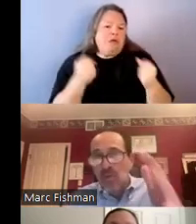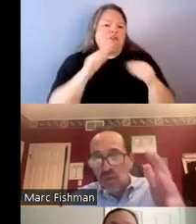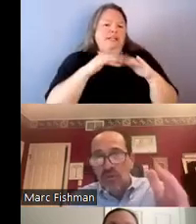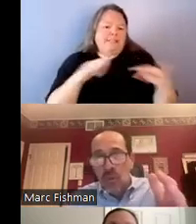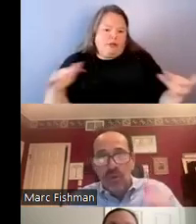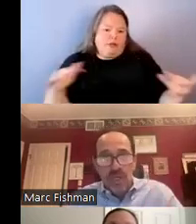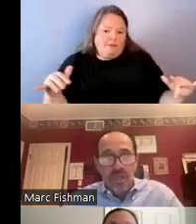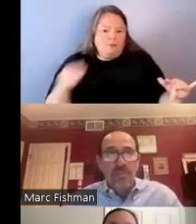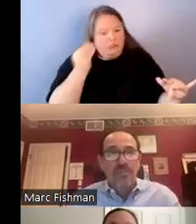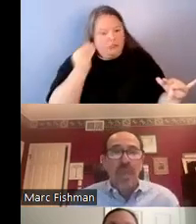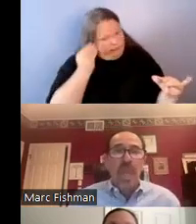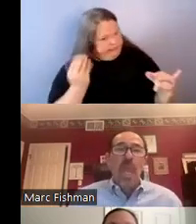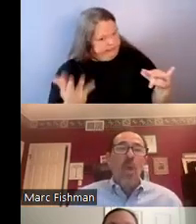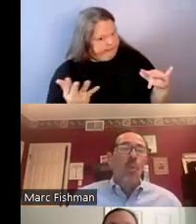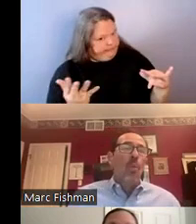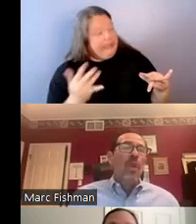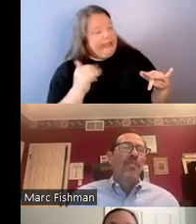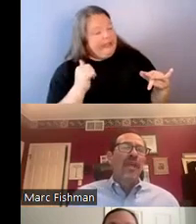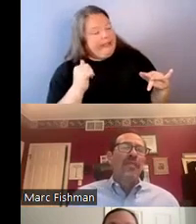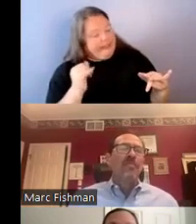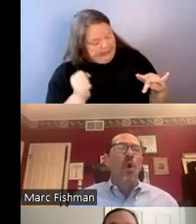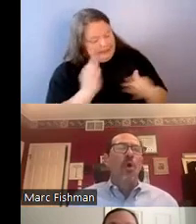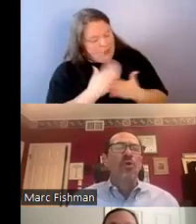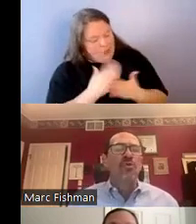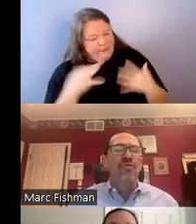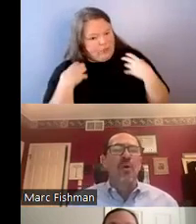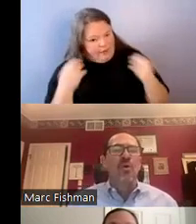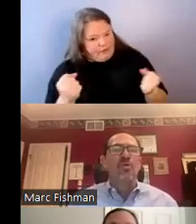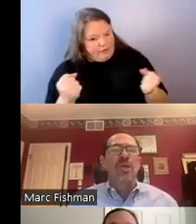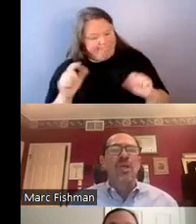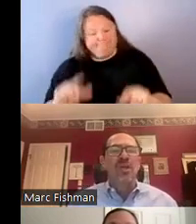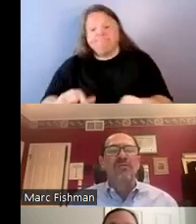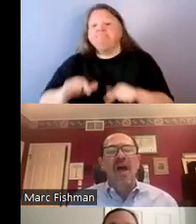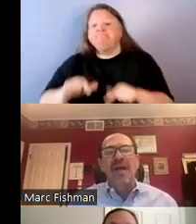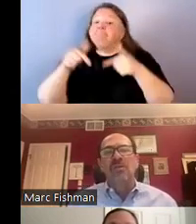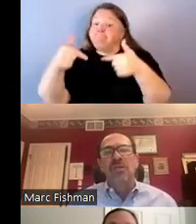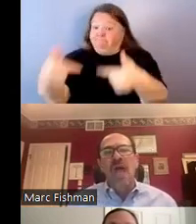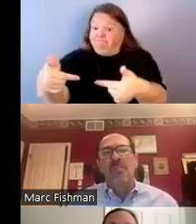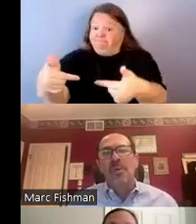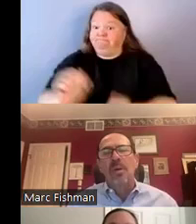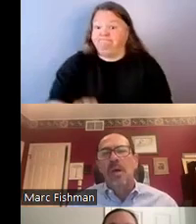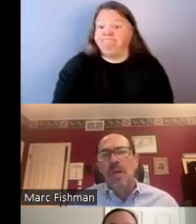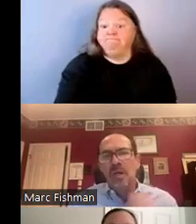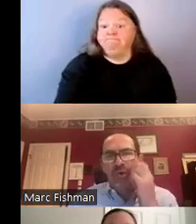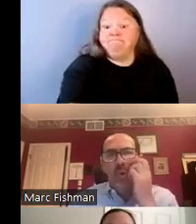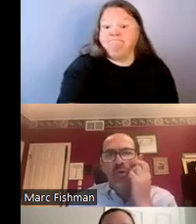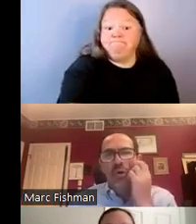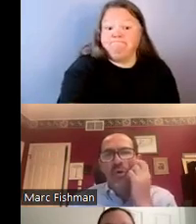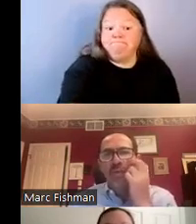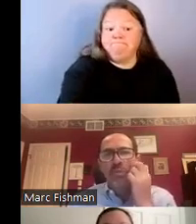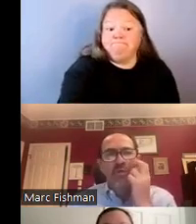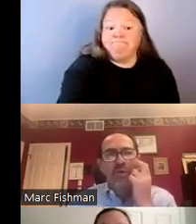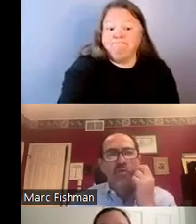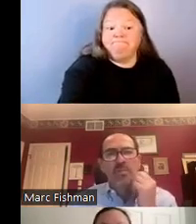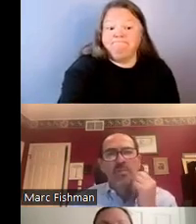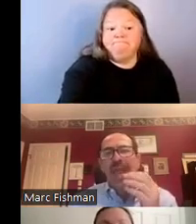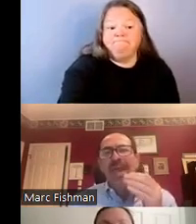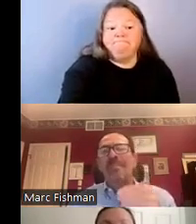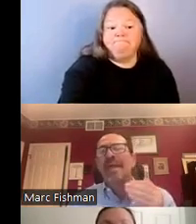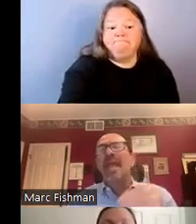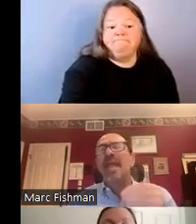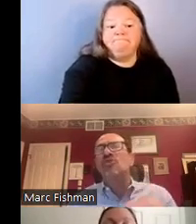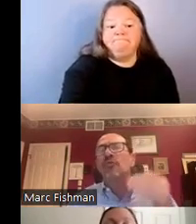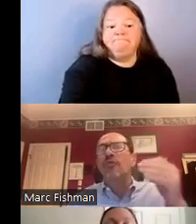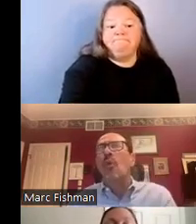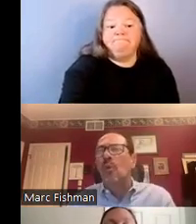the way, which it of course is. We think that broader use of MOUD is a vital step as a cornerstone in improving treatment,